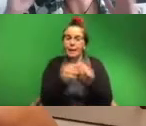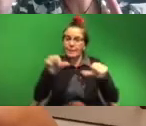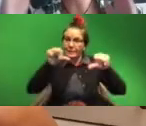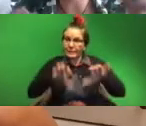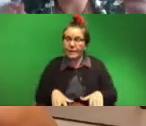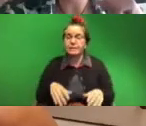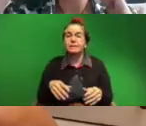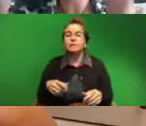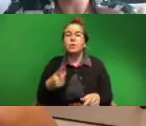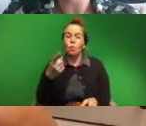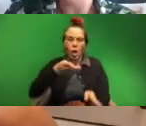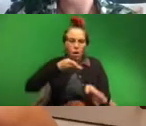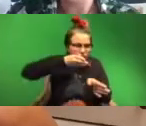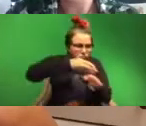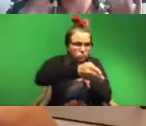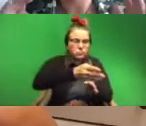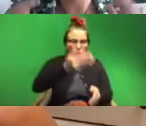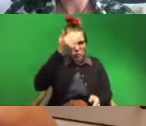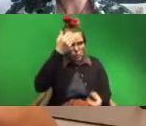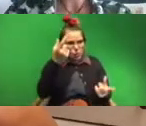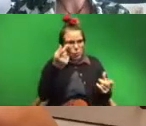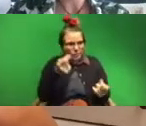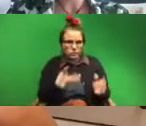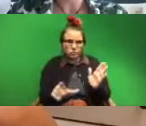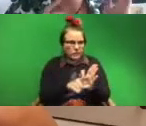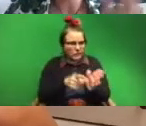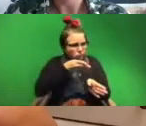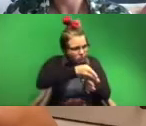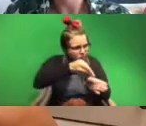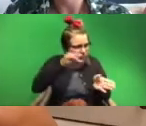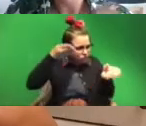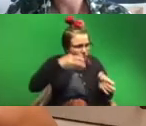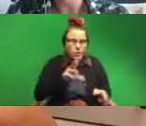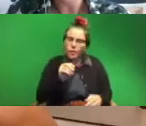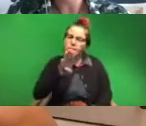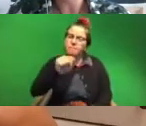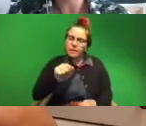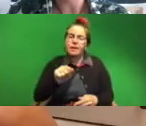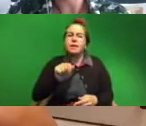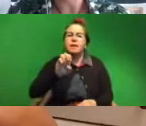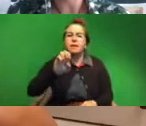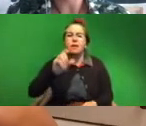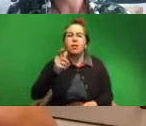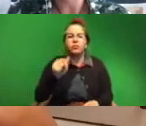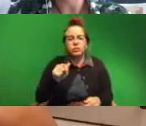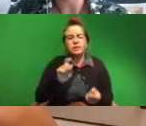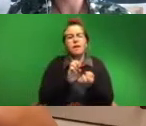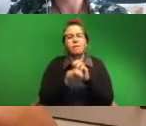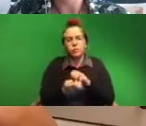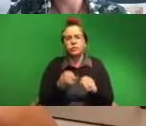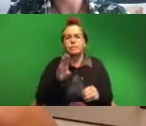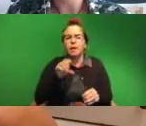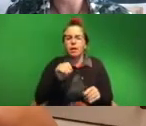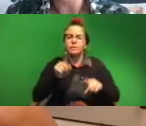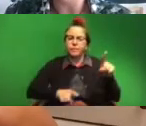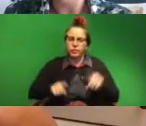a one-track, like you knew what you were doing right away. So I have a BA in ecology, evolution, and biodiversity, and I